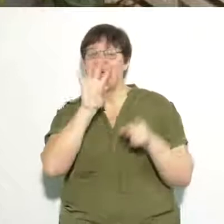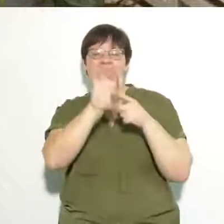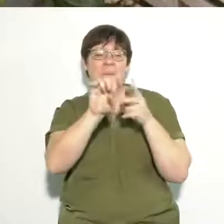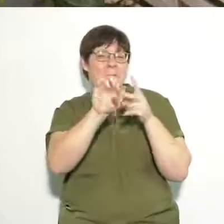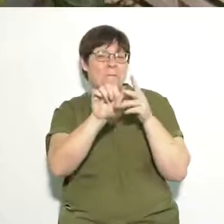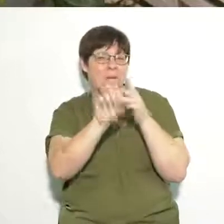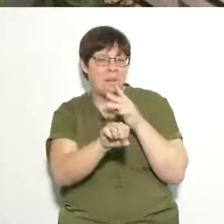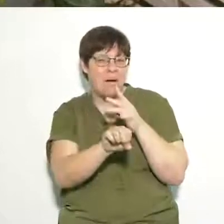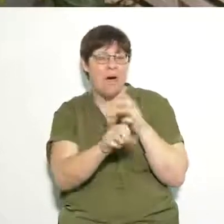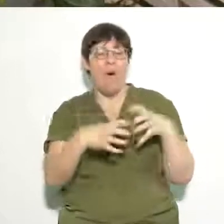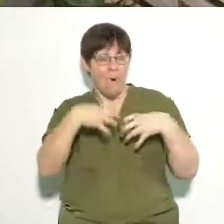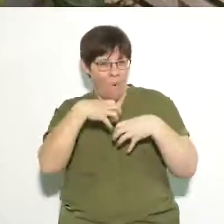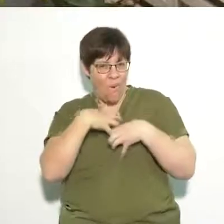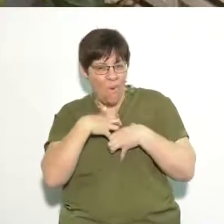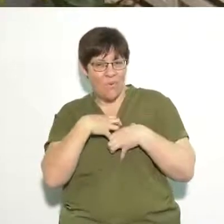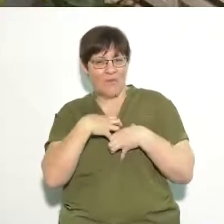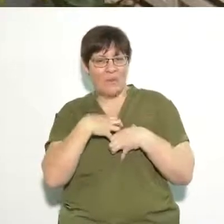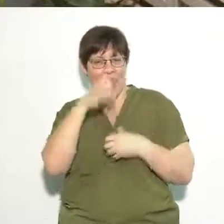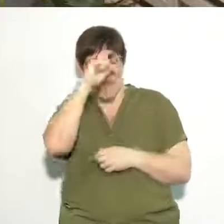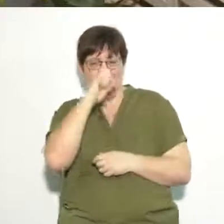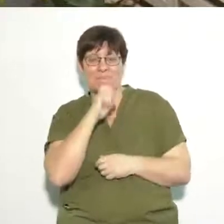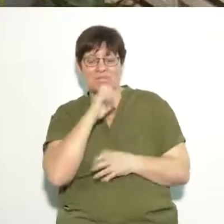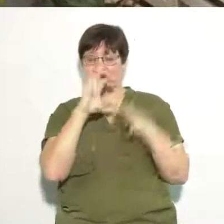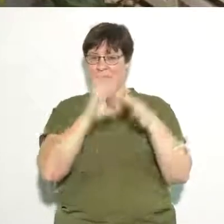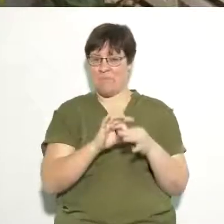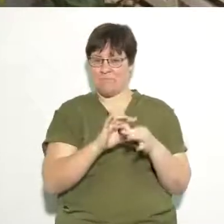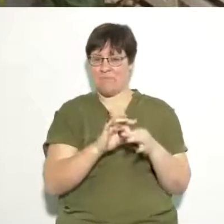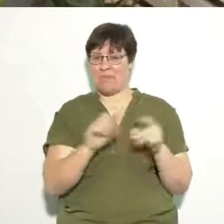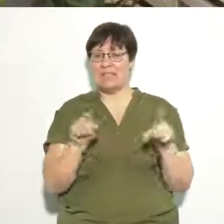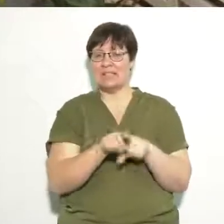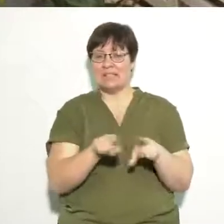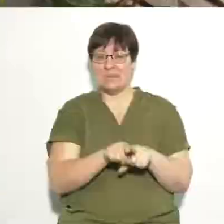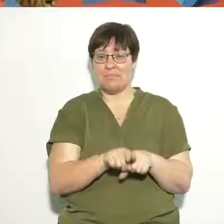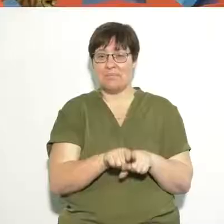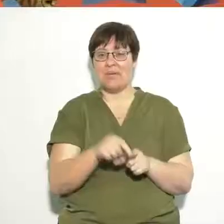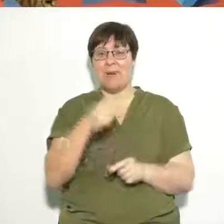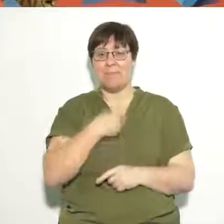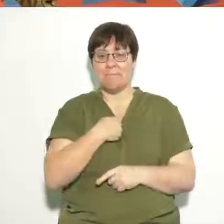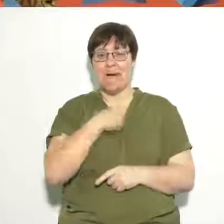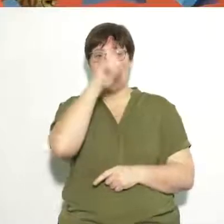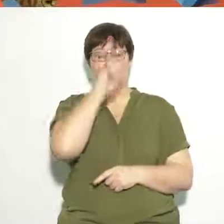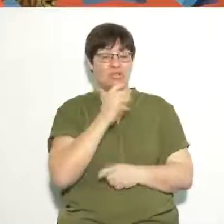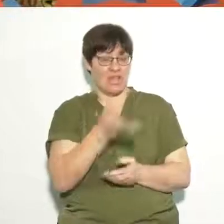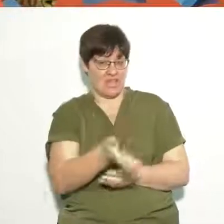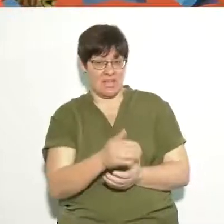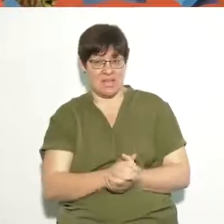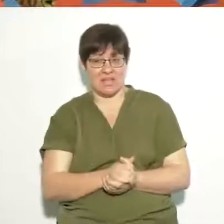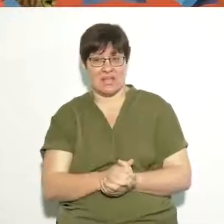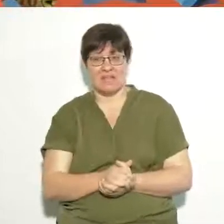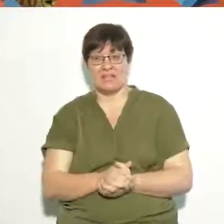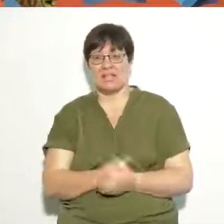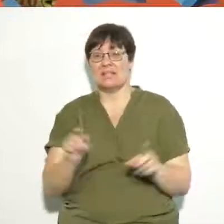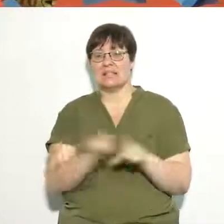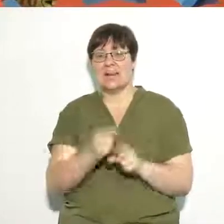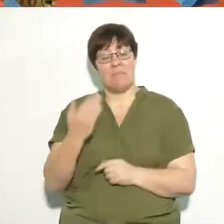can find and make your own symmetrical pictures at home, like how I have made my picture like this.